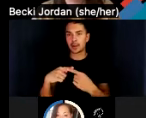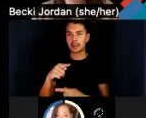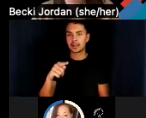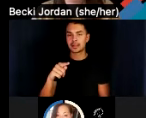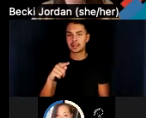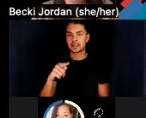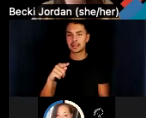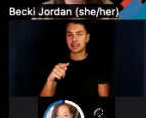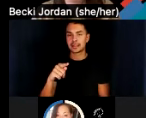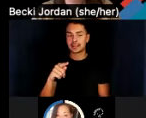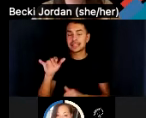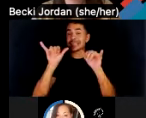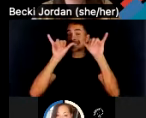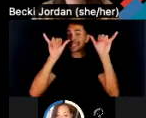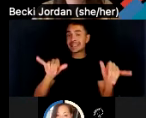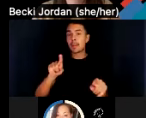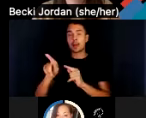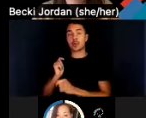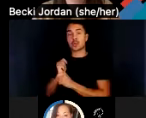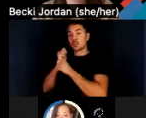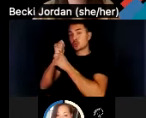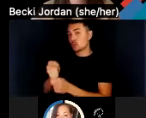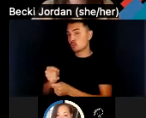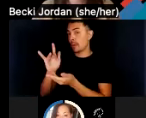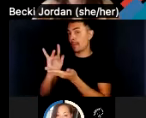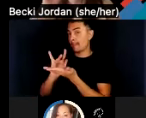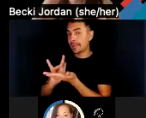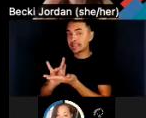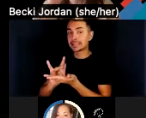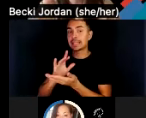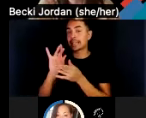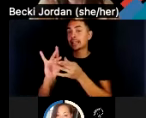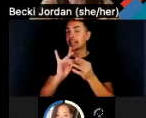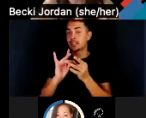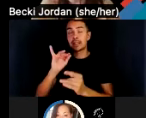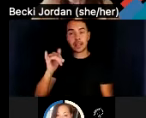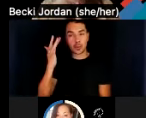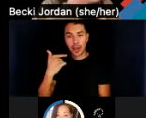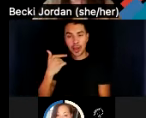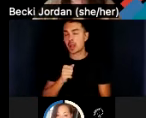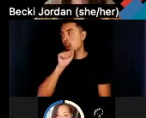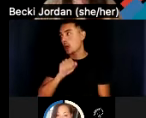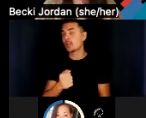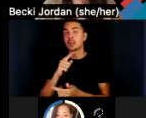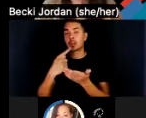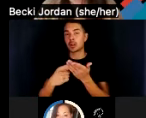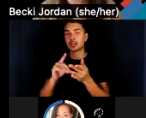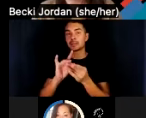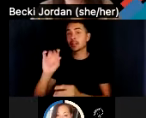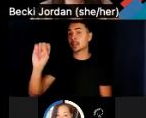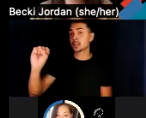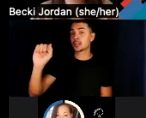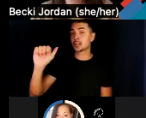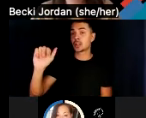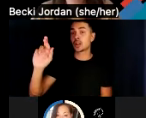but our traditional medicines and connections as well, which is part of why I love talking about SARTs